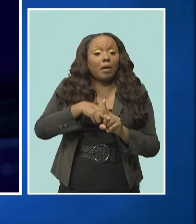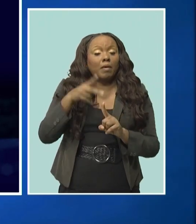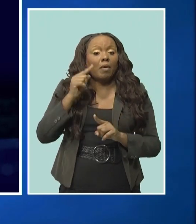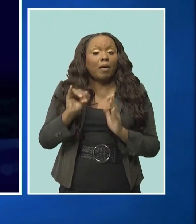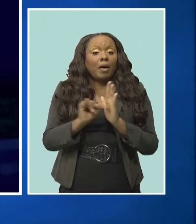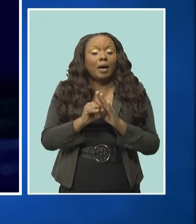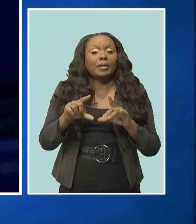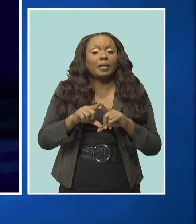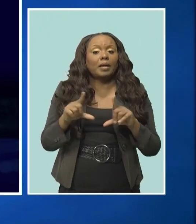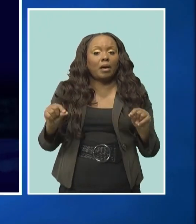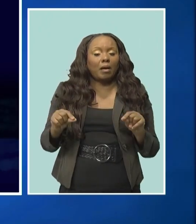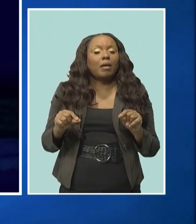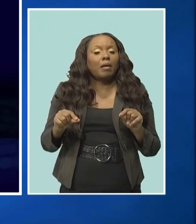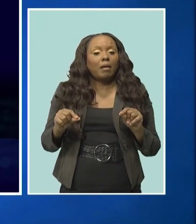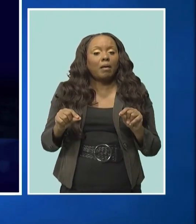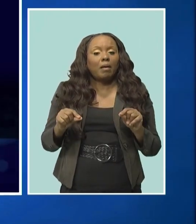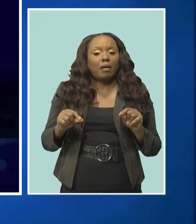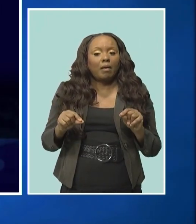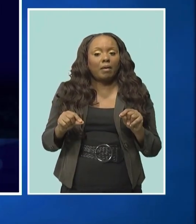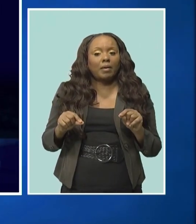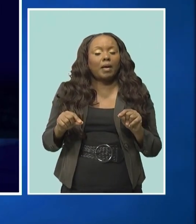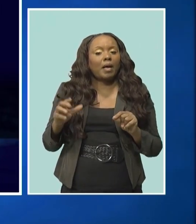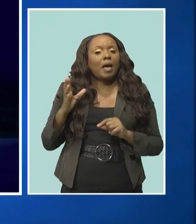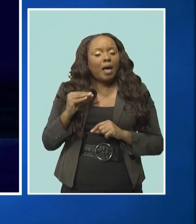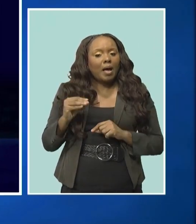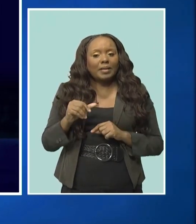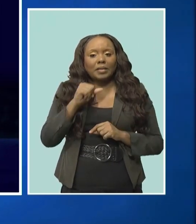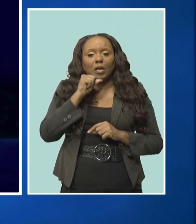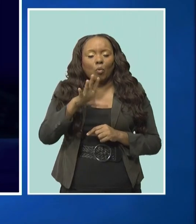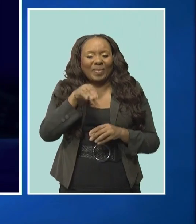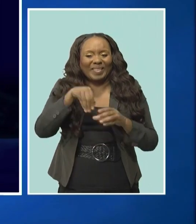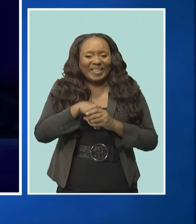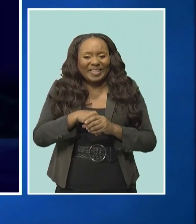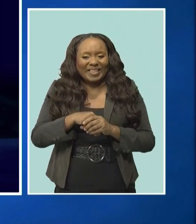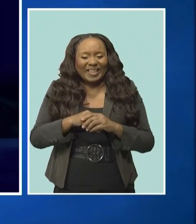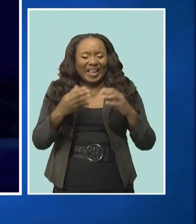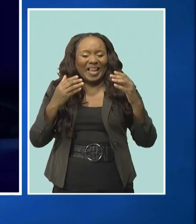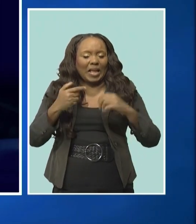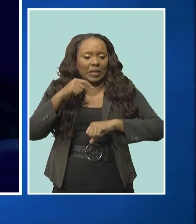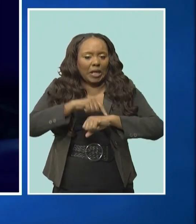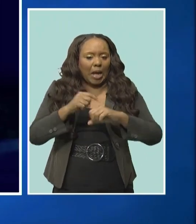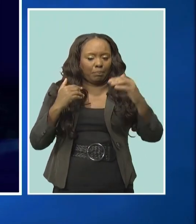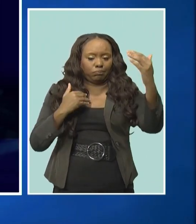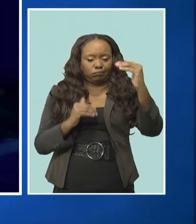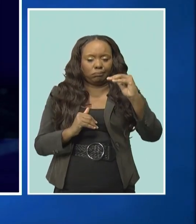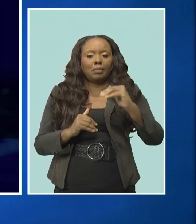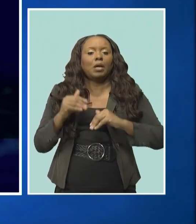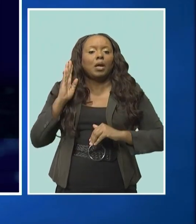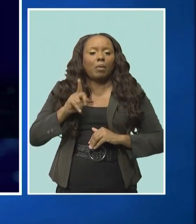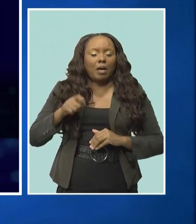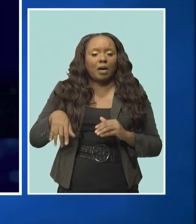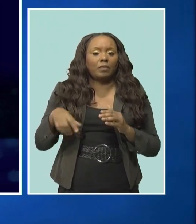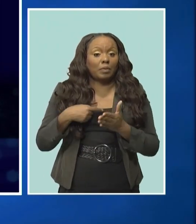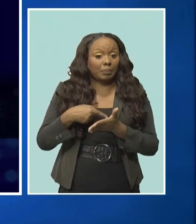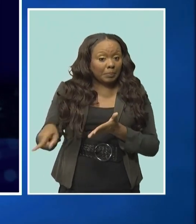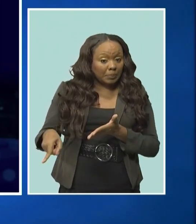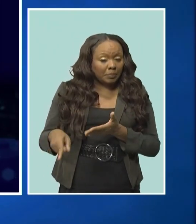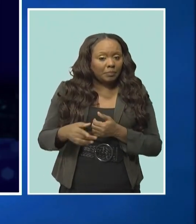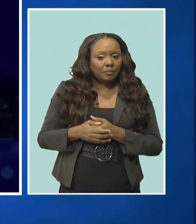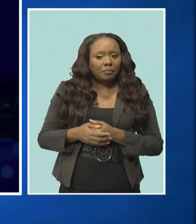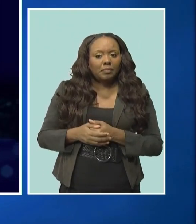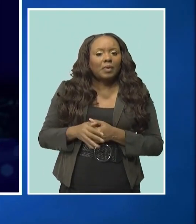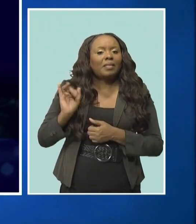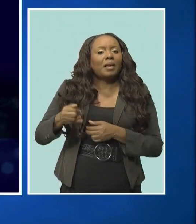period shall pay a replacement fee. This has been dealt with quite simply by the government extending the transitional